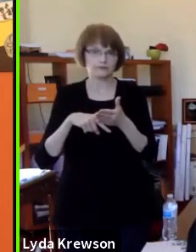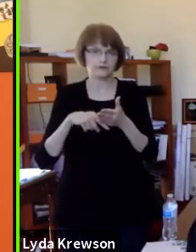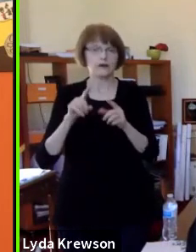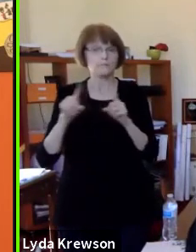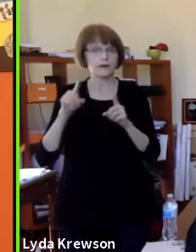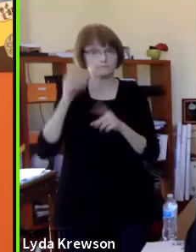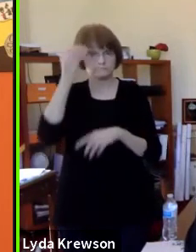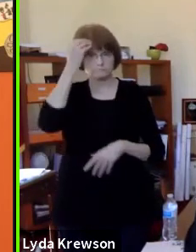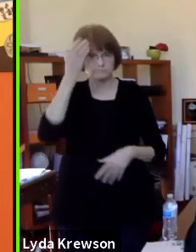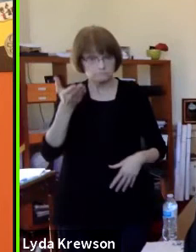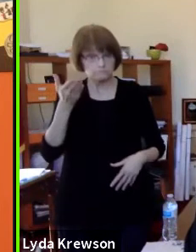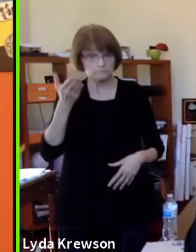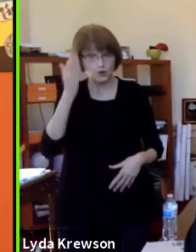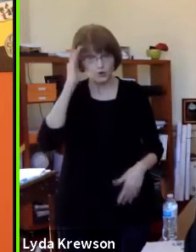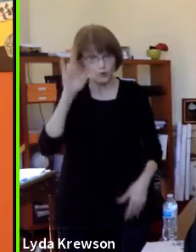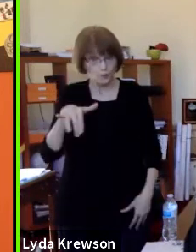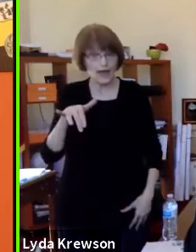what?